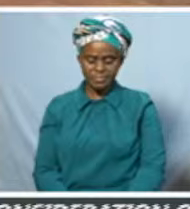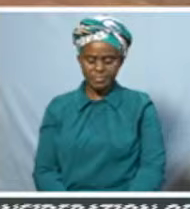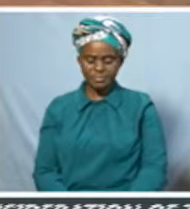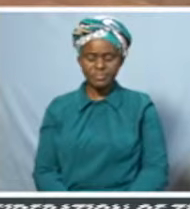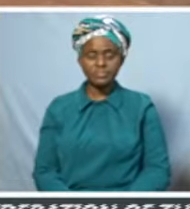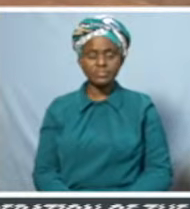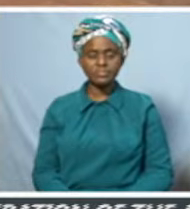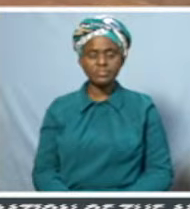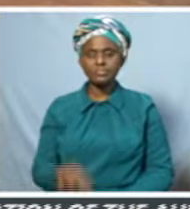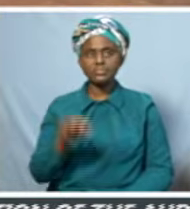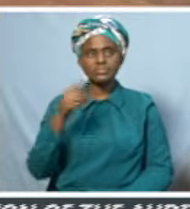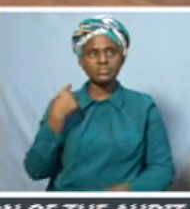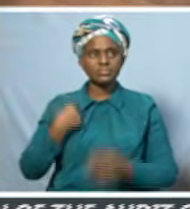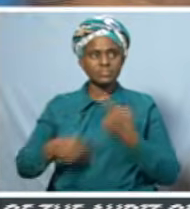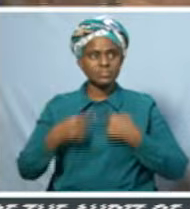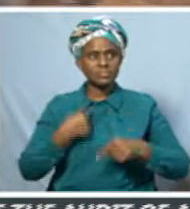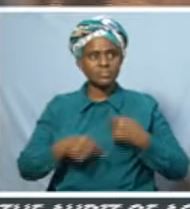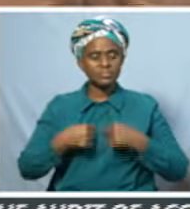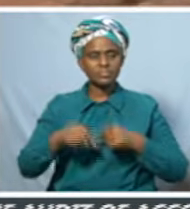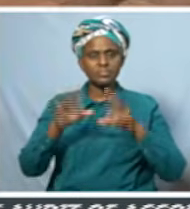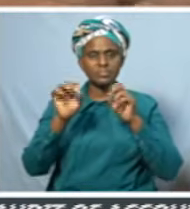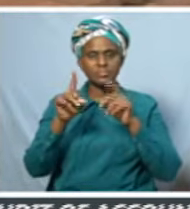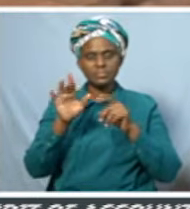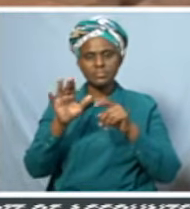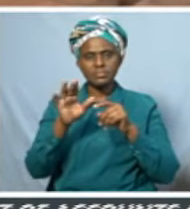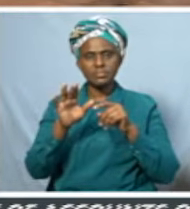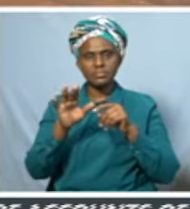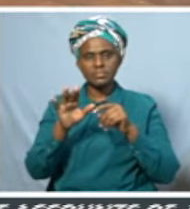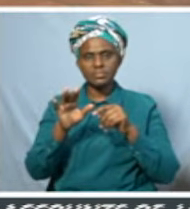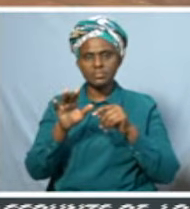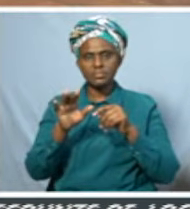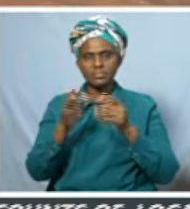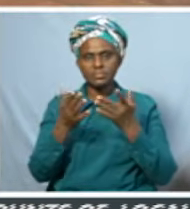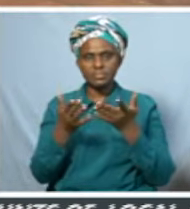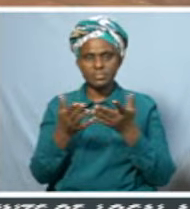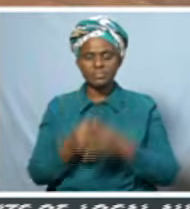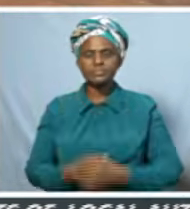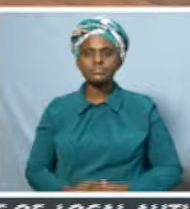Honorable Kangombe. Yes. Okay, Honorable